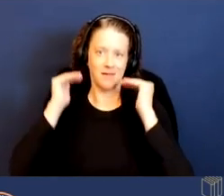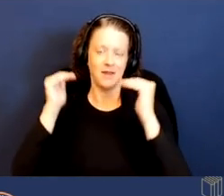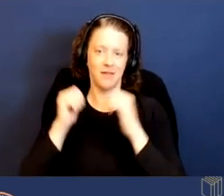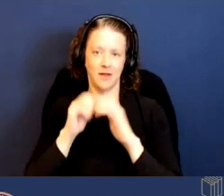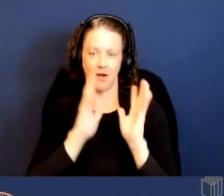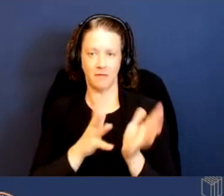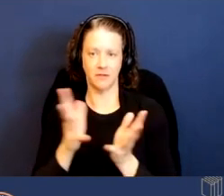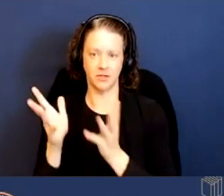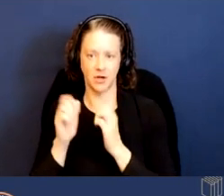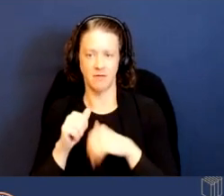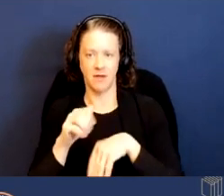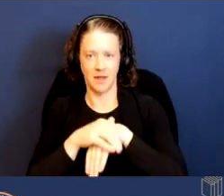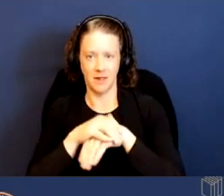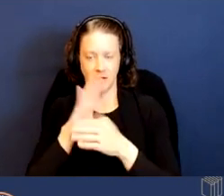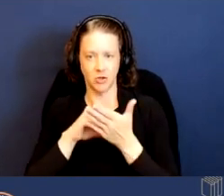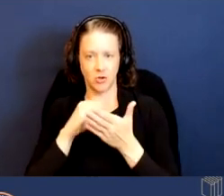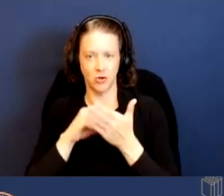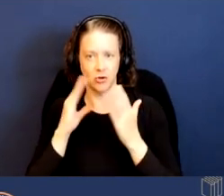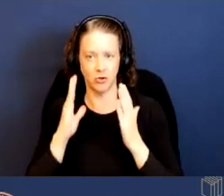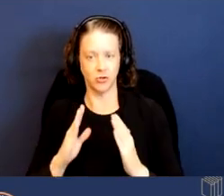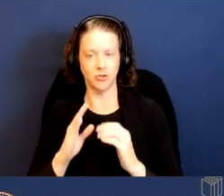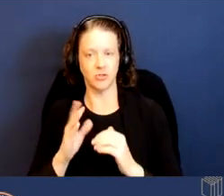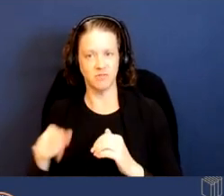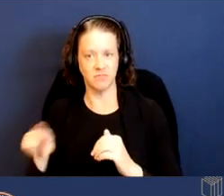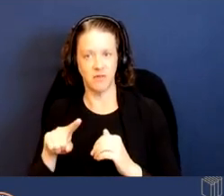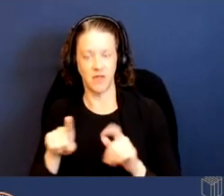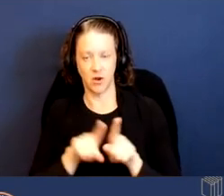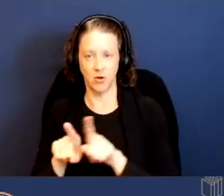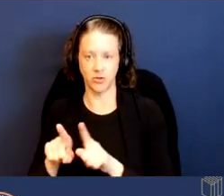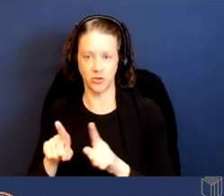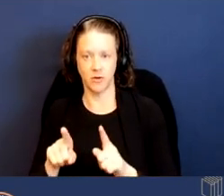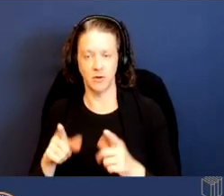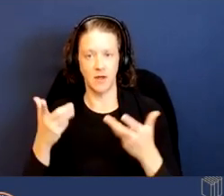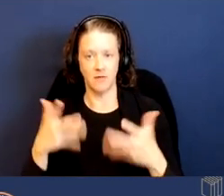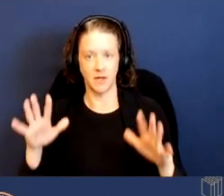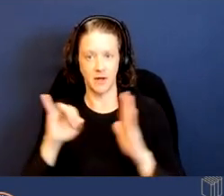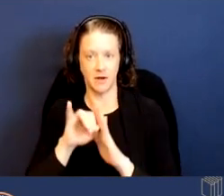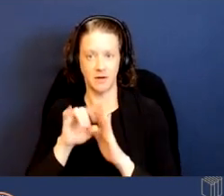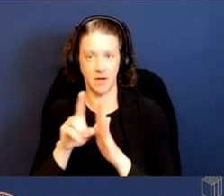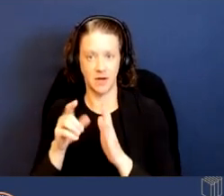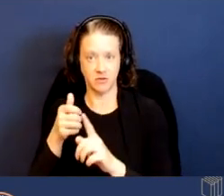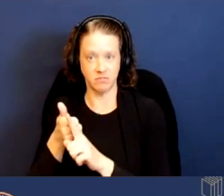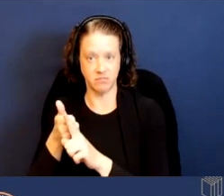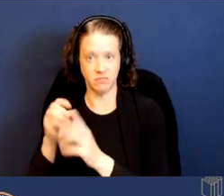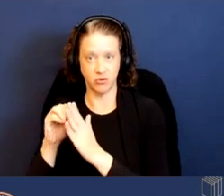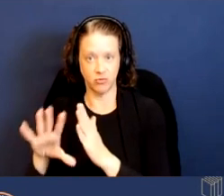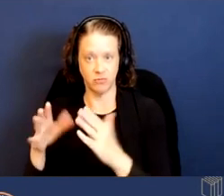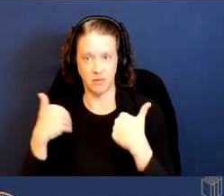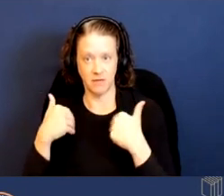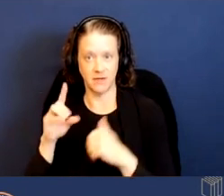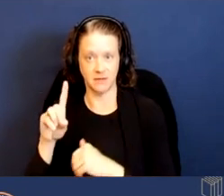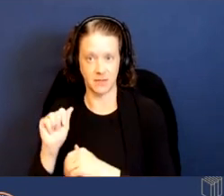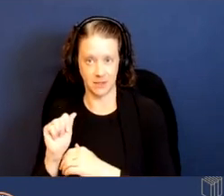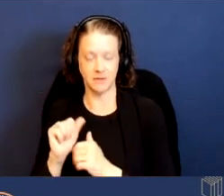conversation of English learners that also have been identified as a student with disabilities, as that is